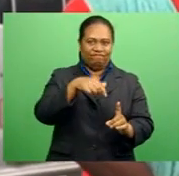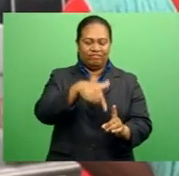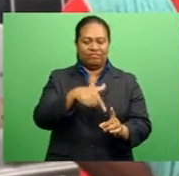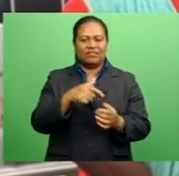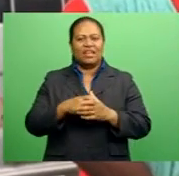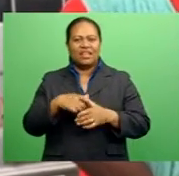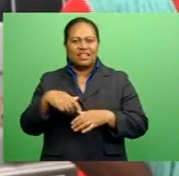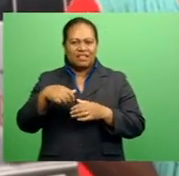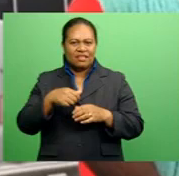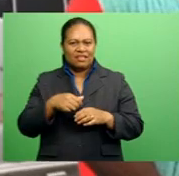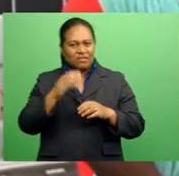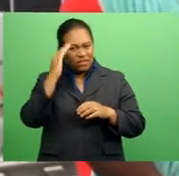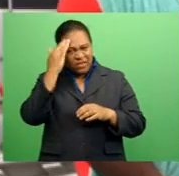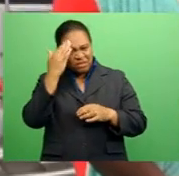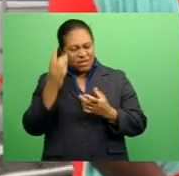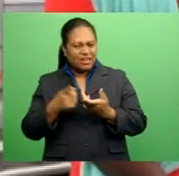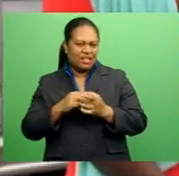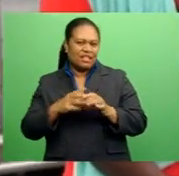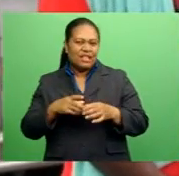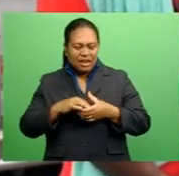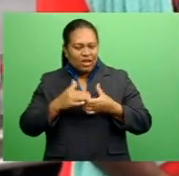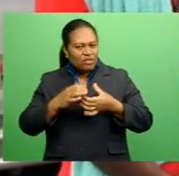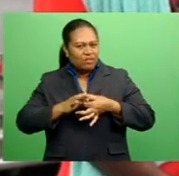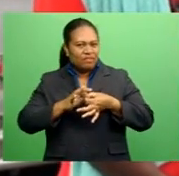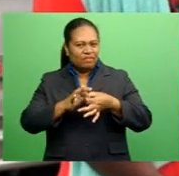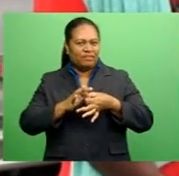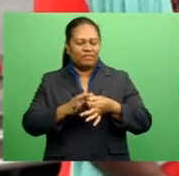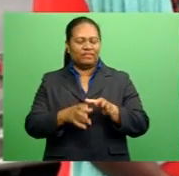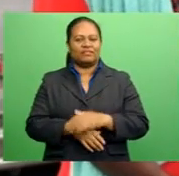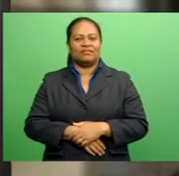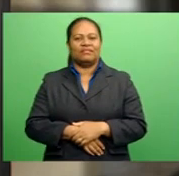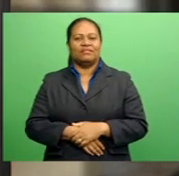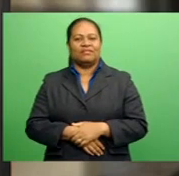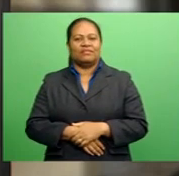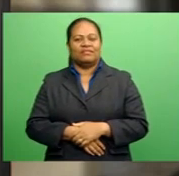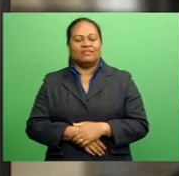for forgiveness and we should all work together.